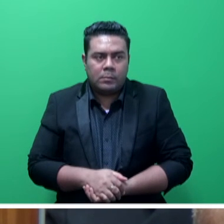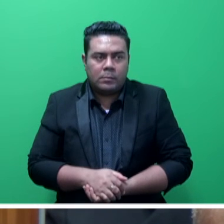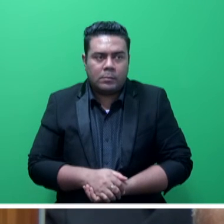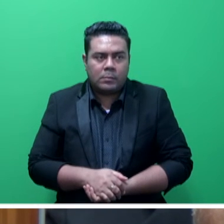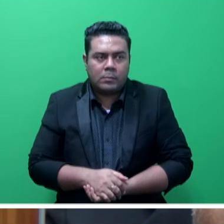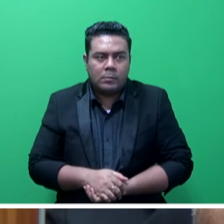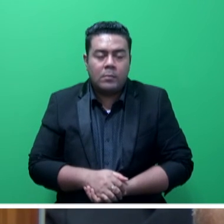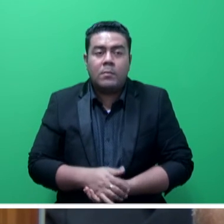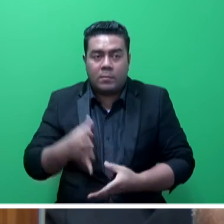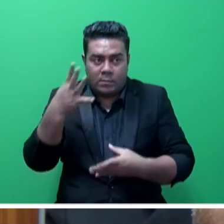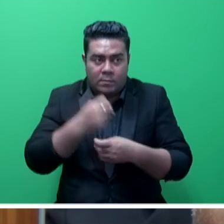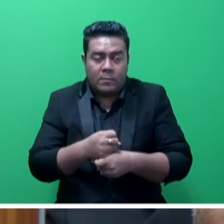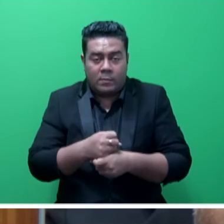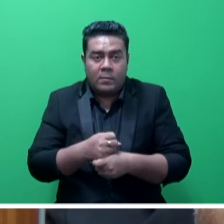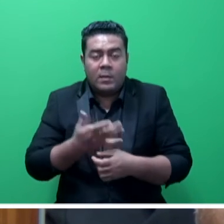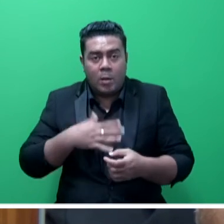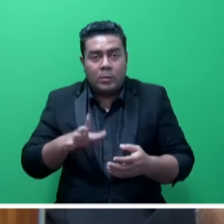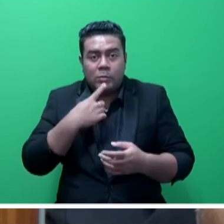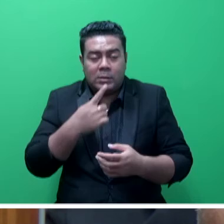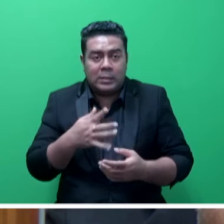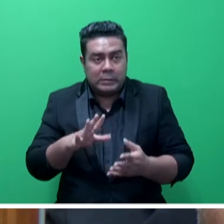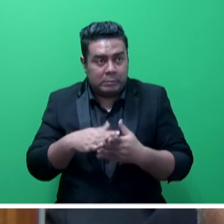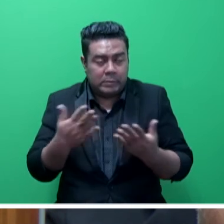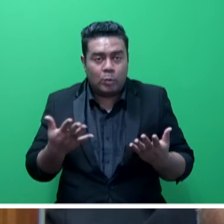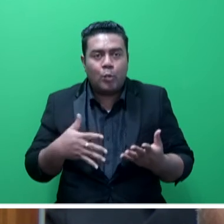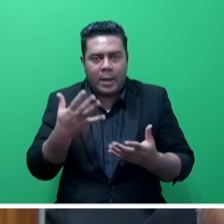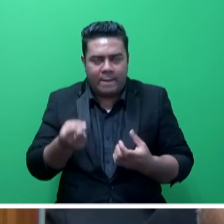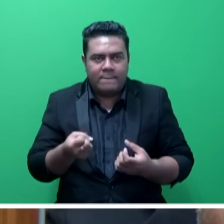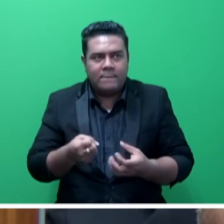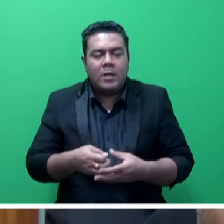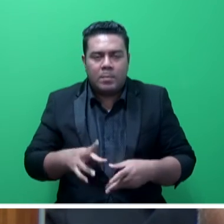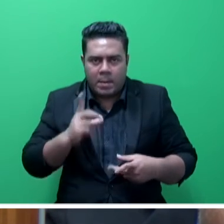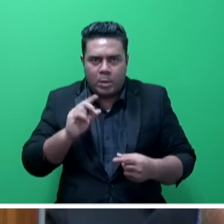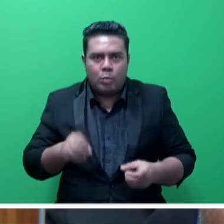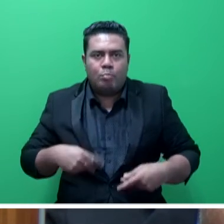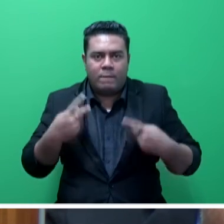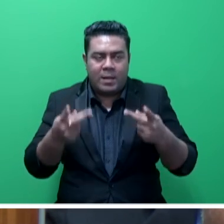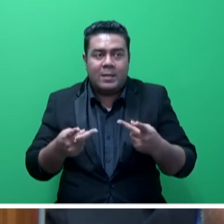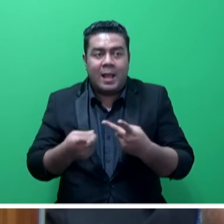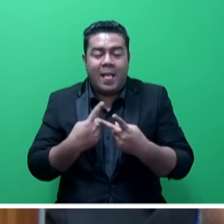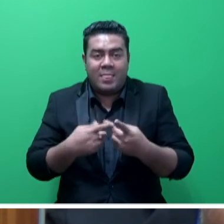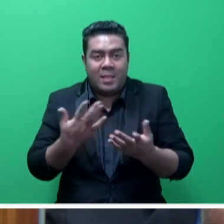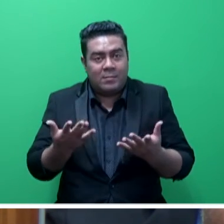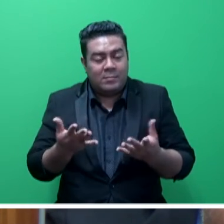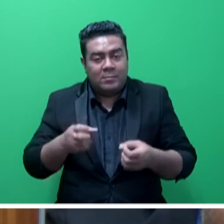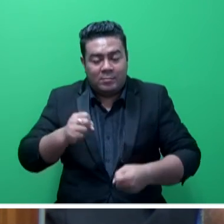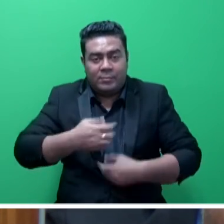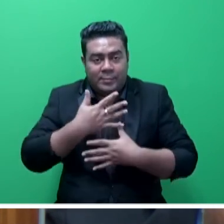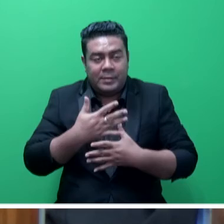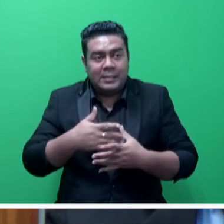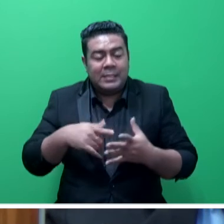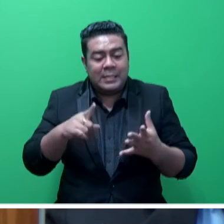in conclusion, I would like to say that at the moment we have the avenues to be able to provide other imaging apart from CT scan, which